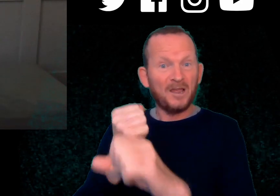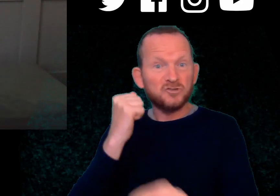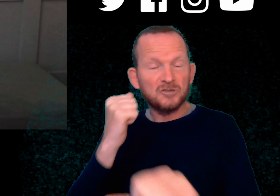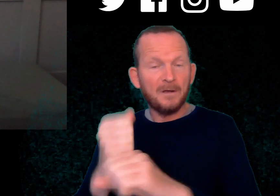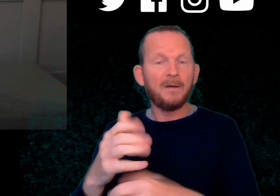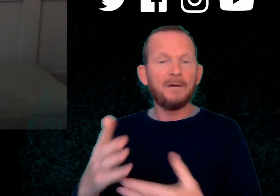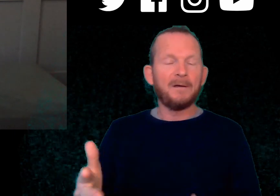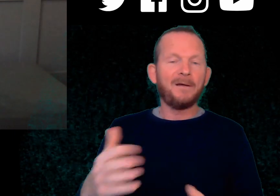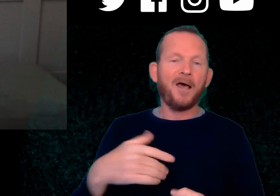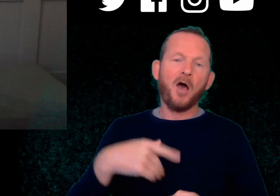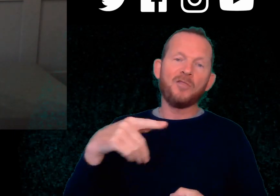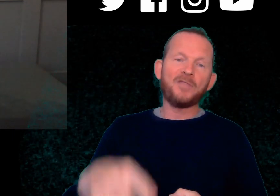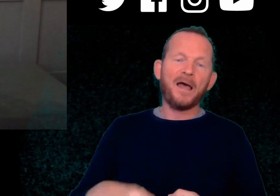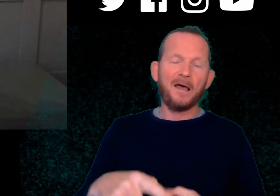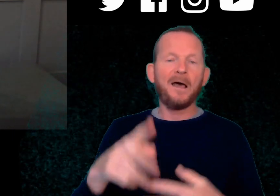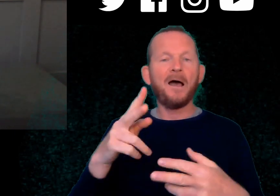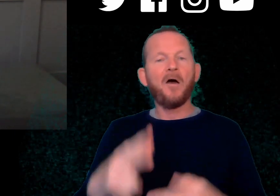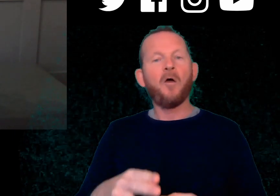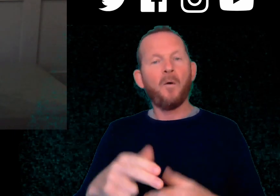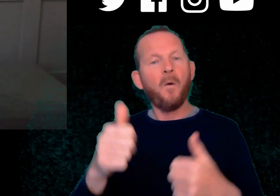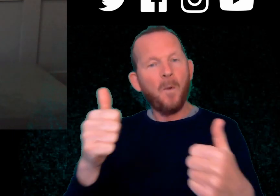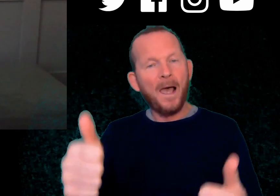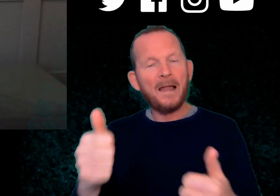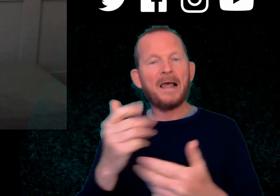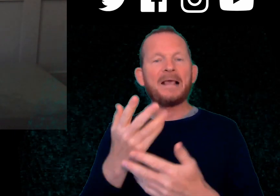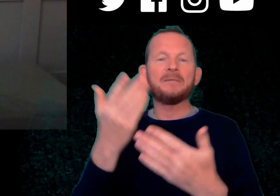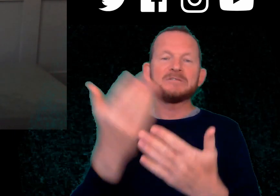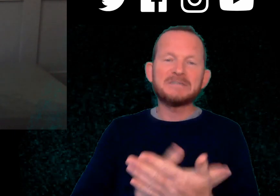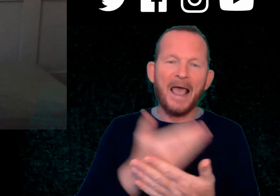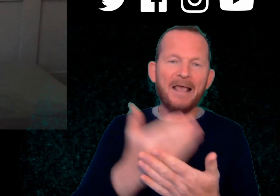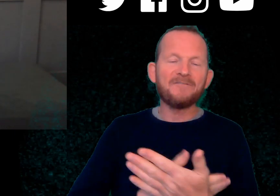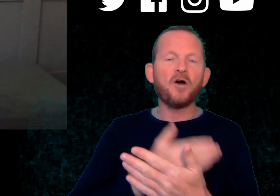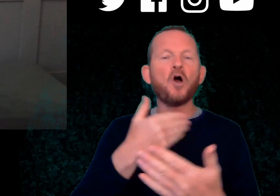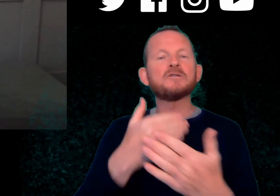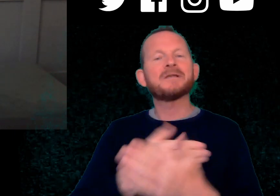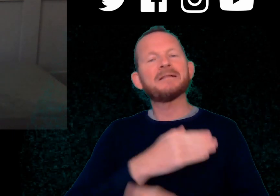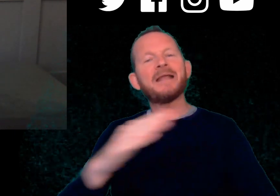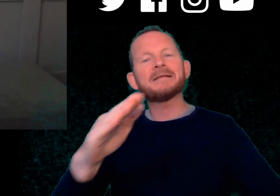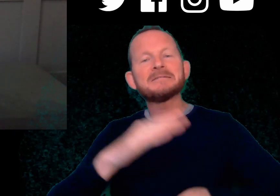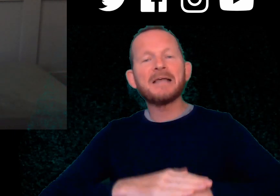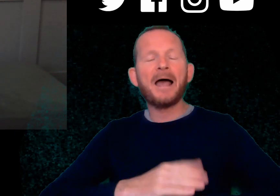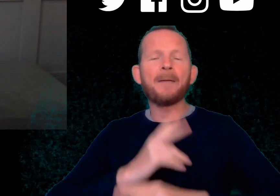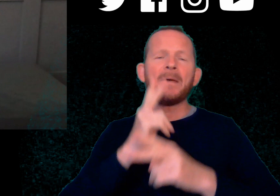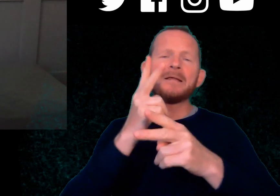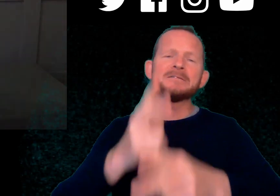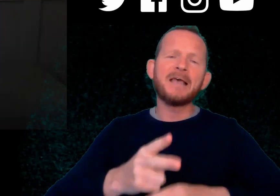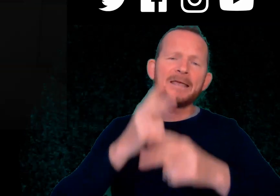out there? And on that, I hope you all keep well, keep safe, and until next time, take care.